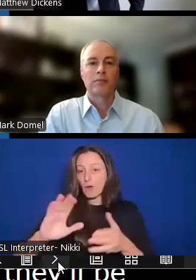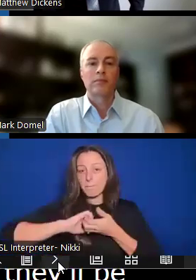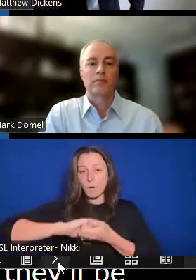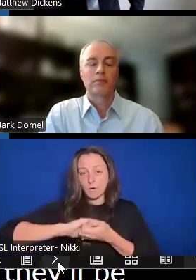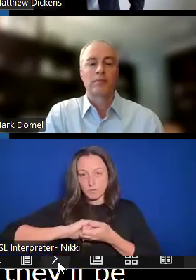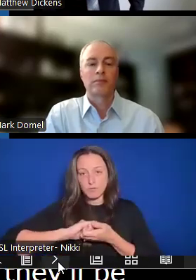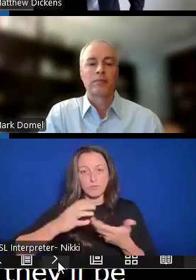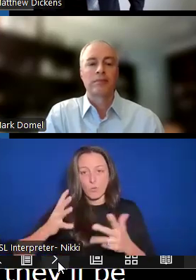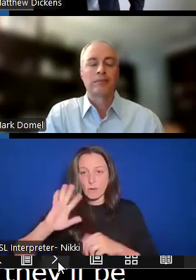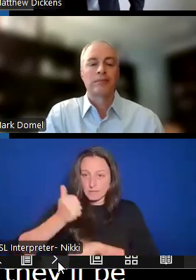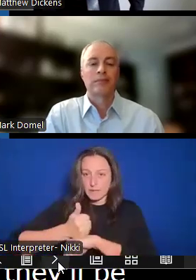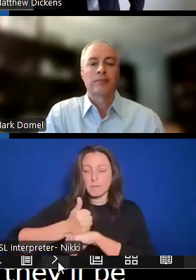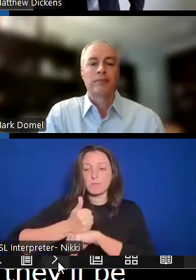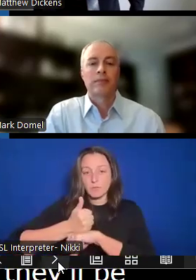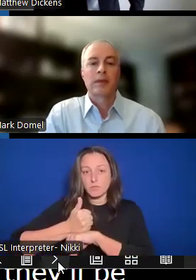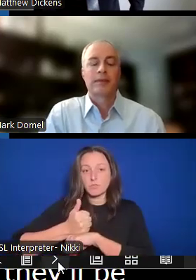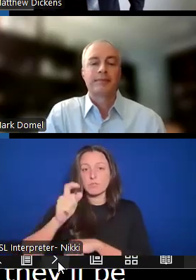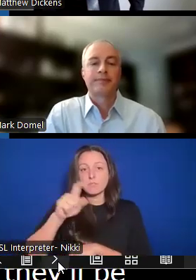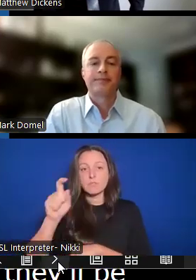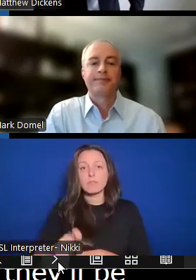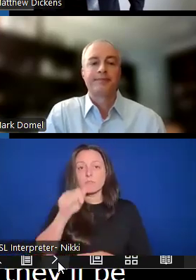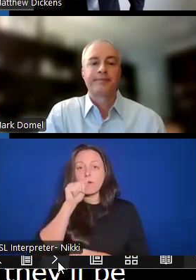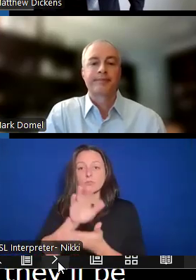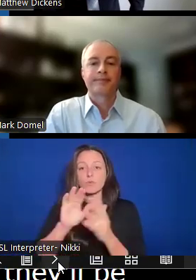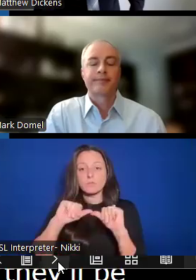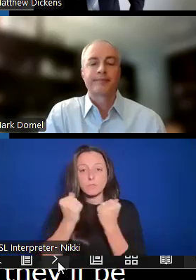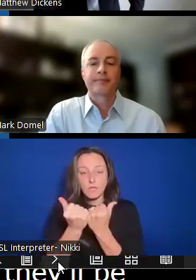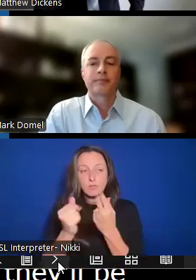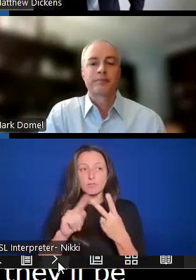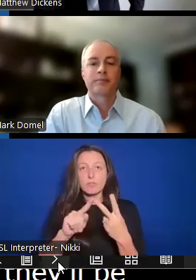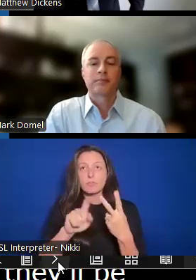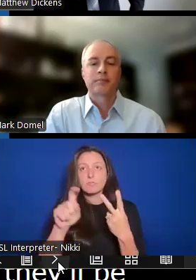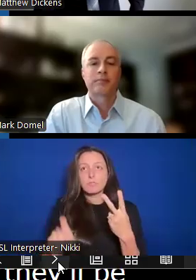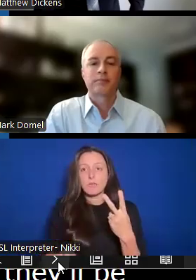been the Texas Private School Association, the Texas